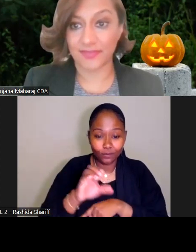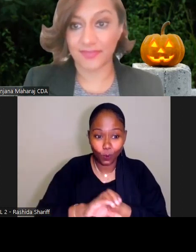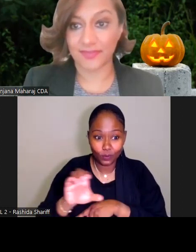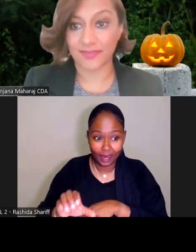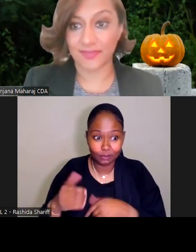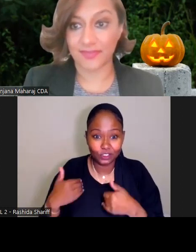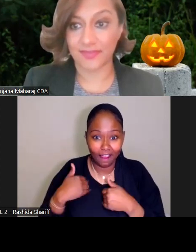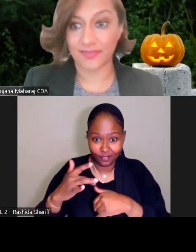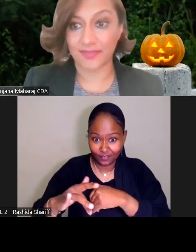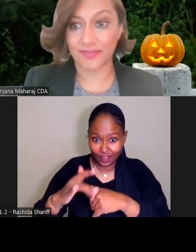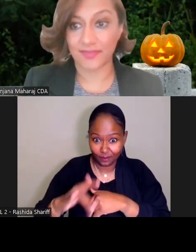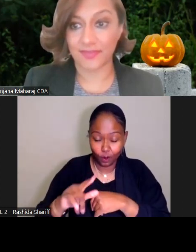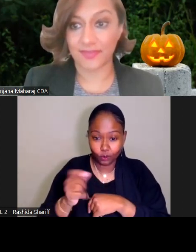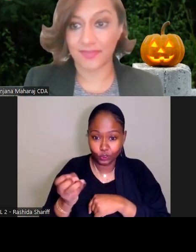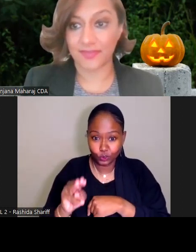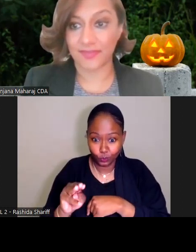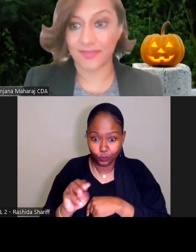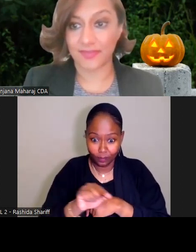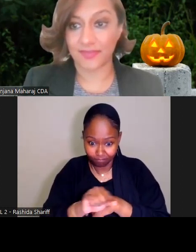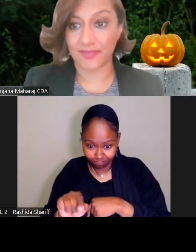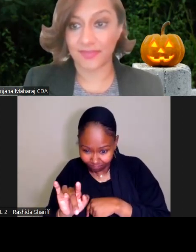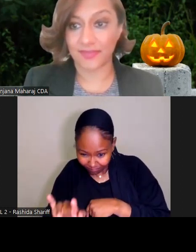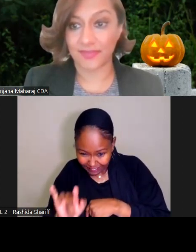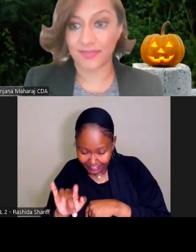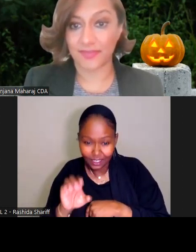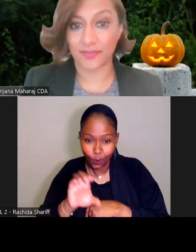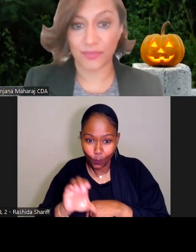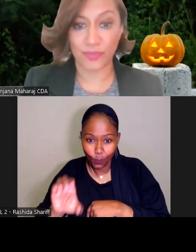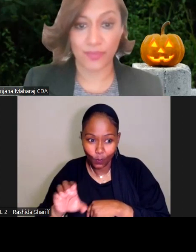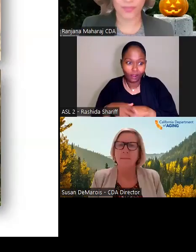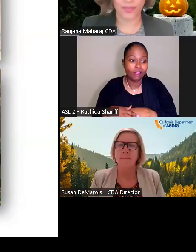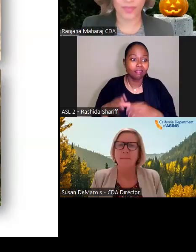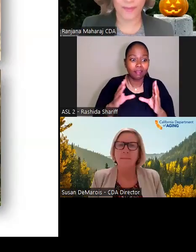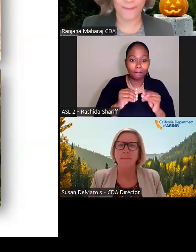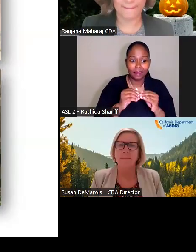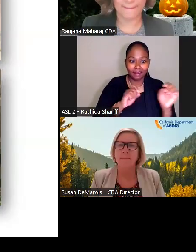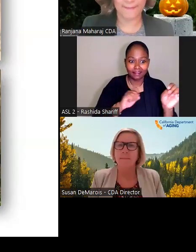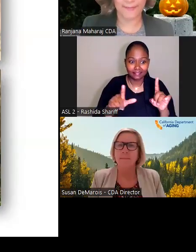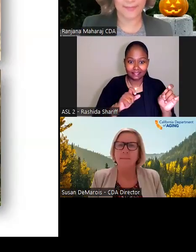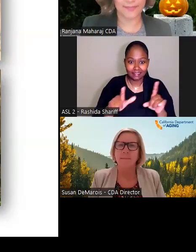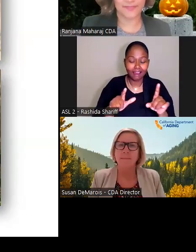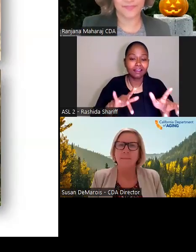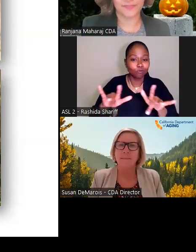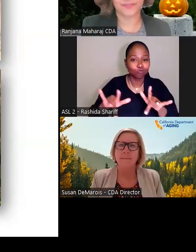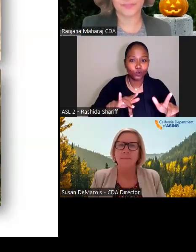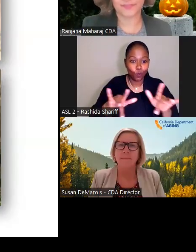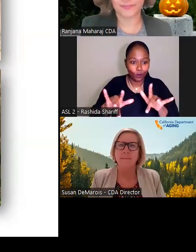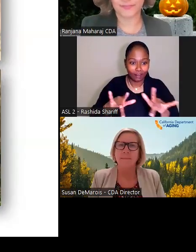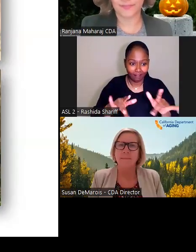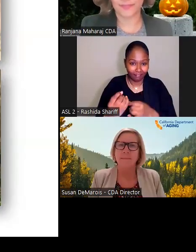captioning available via the Zoom functions. The meeting slides, the video recording,